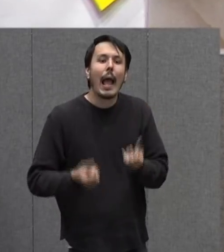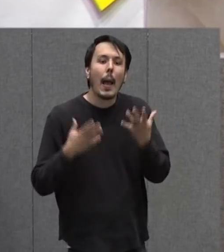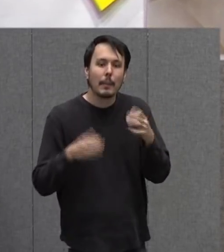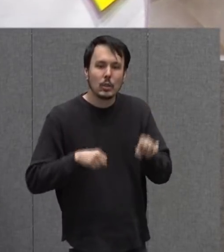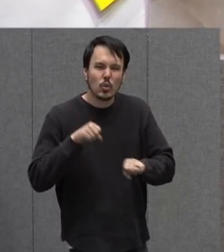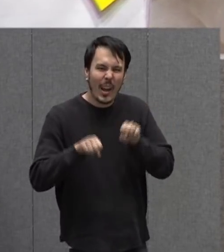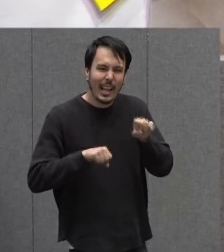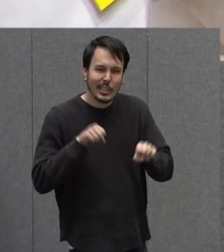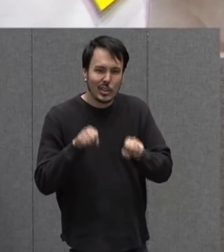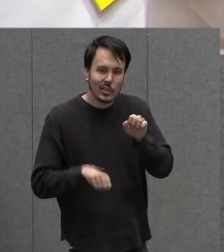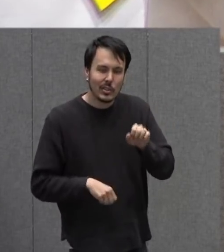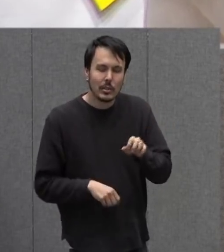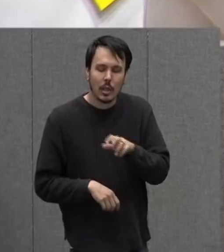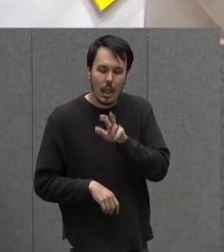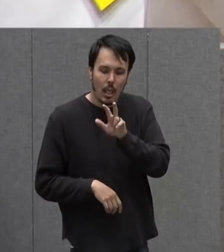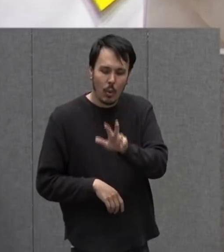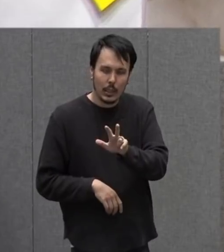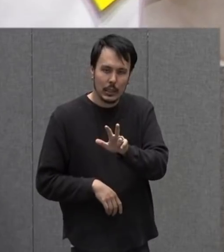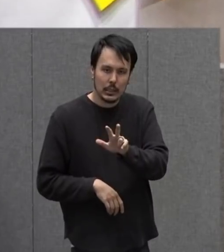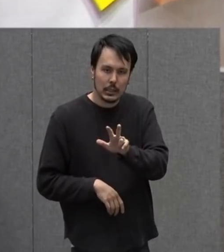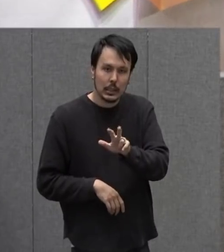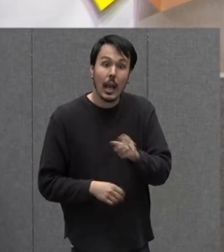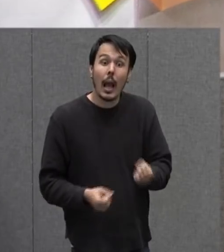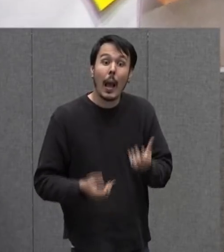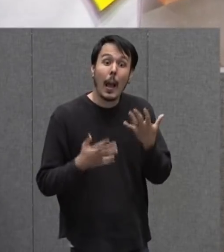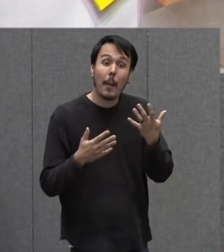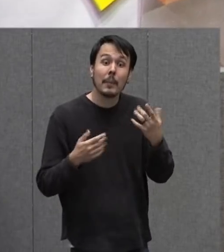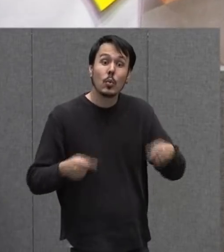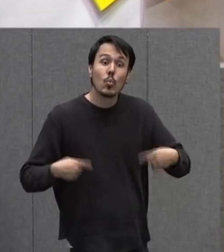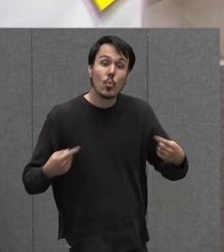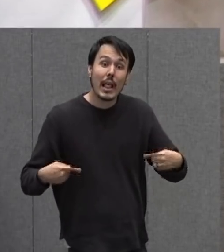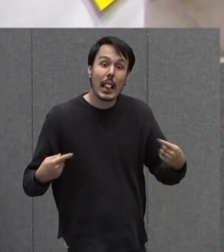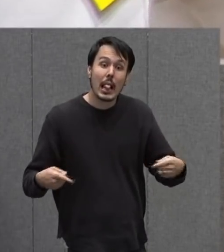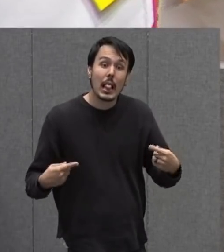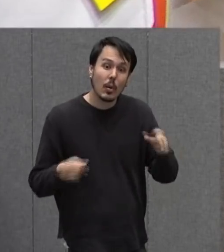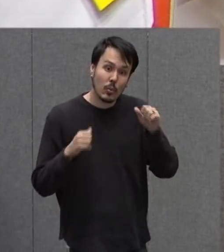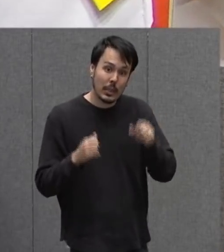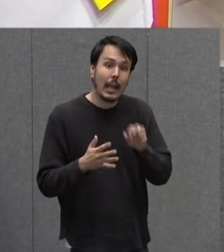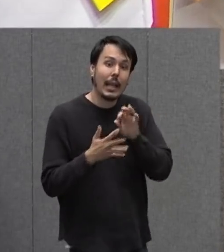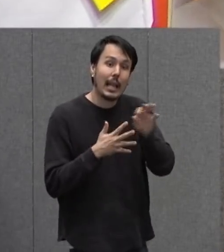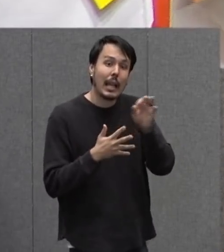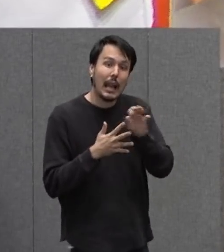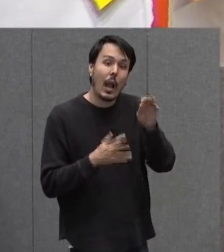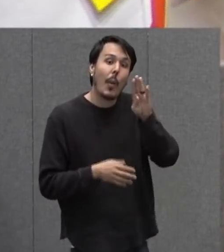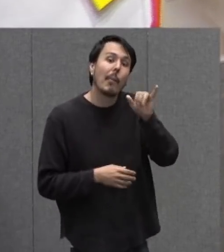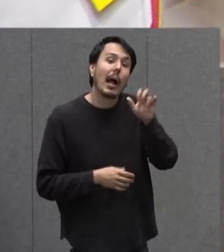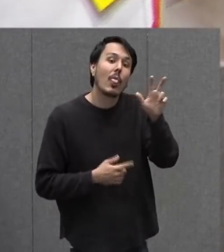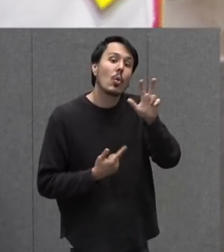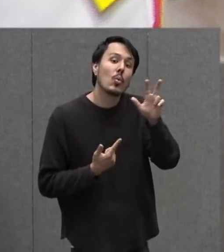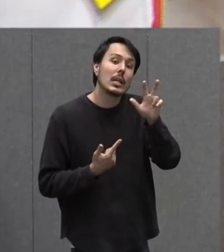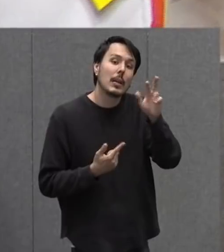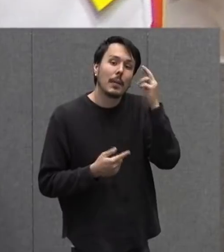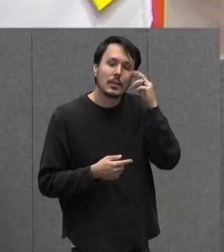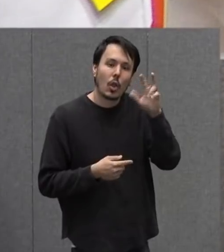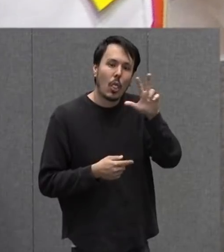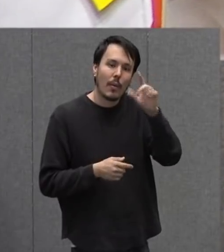2, 3. And how many wheels? Well, we could count the wheels by 3 because there are 3 on each